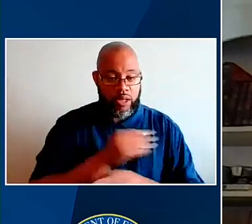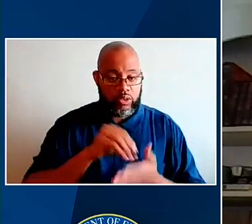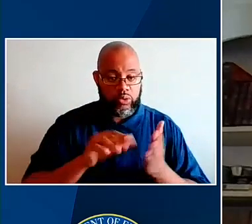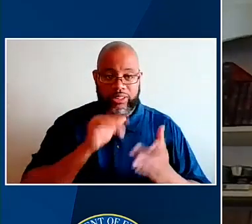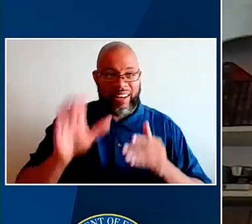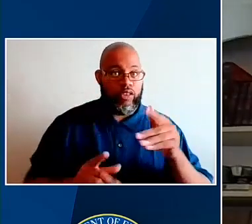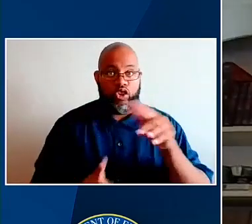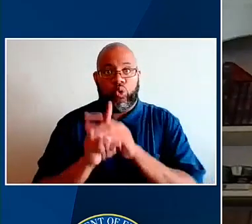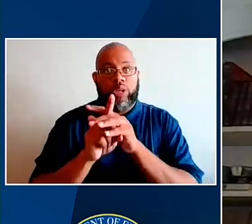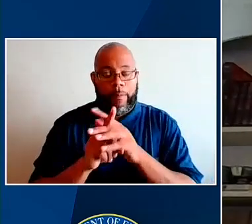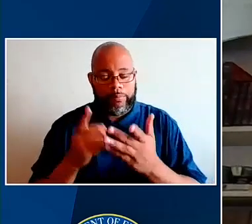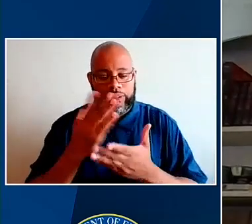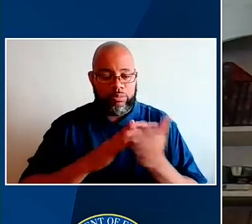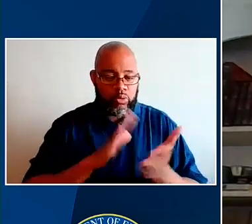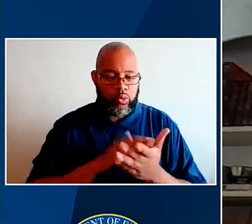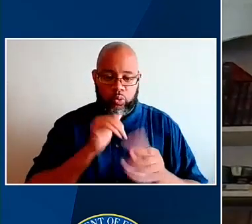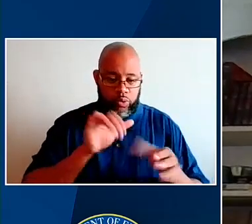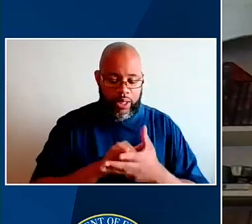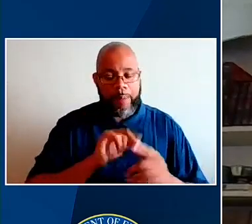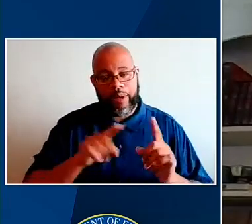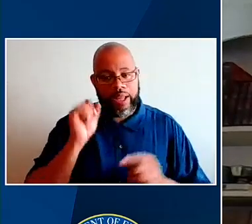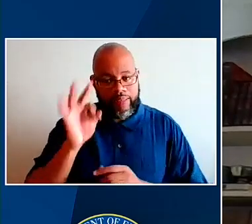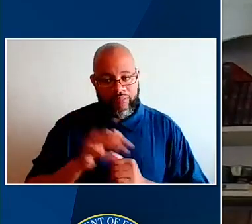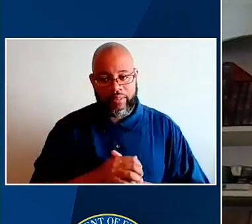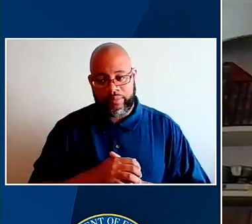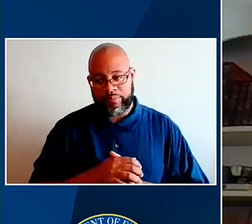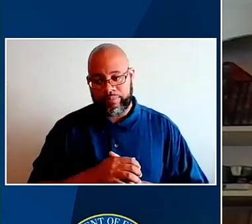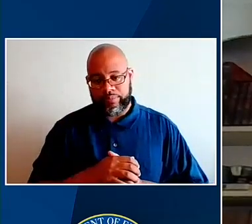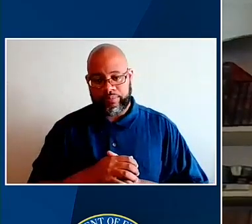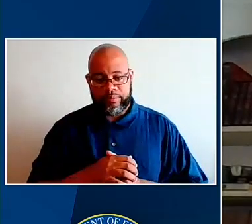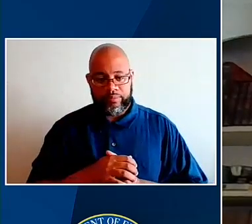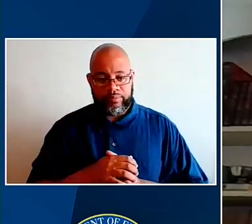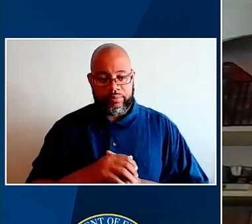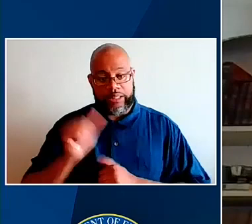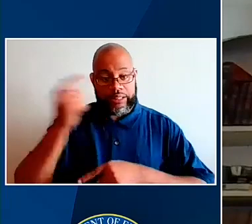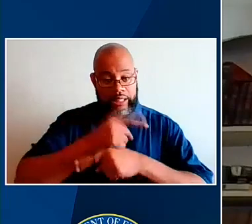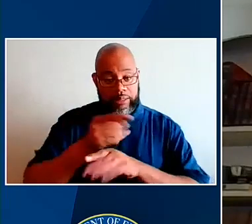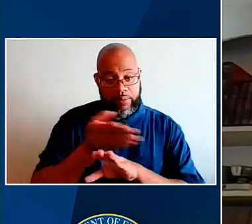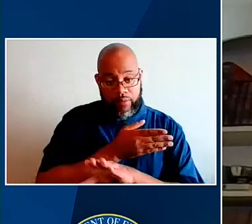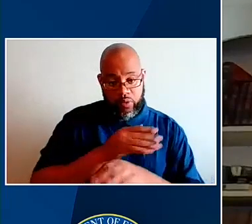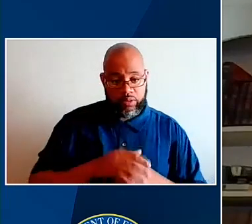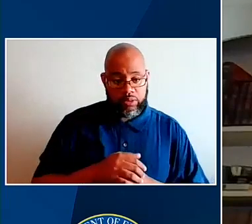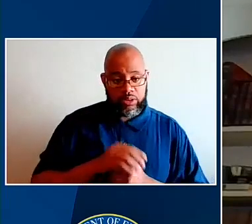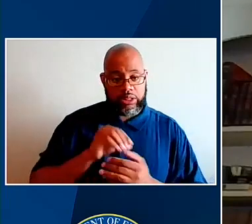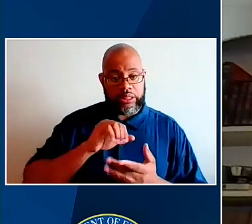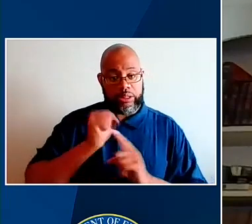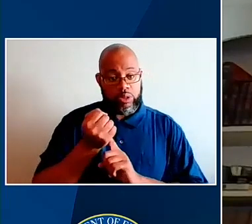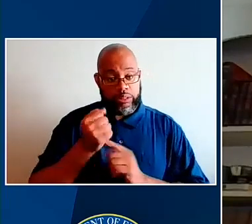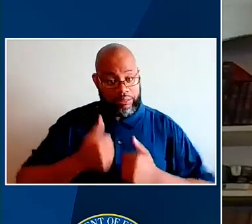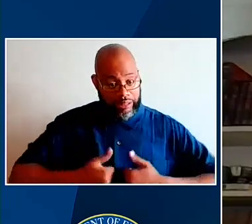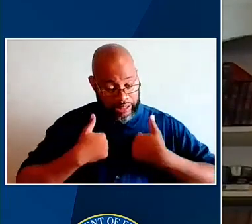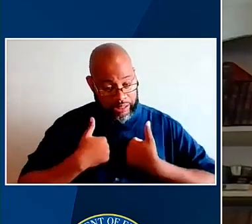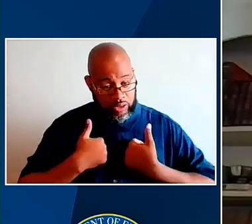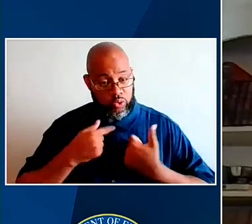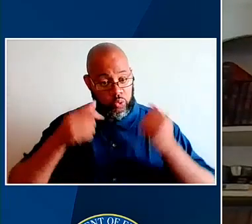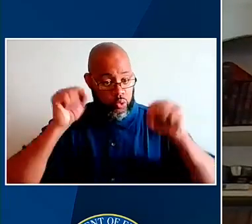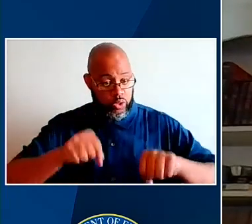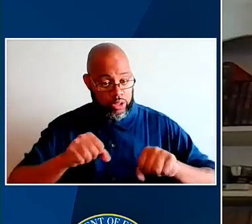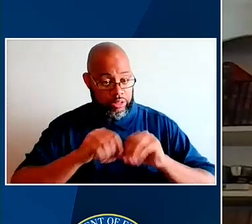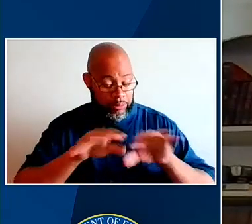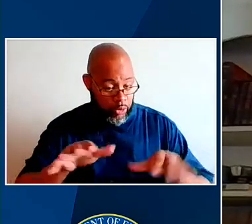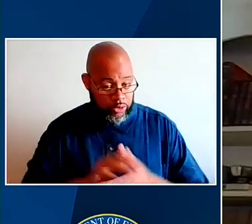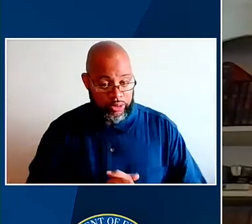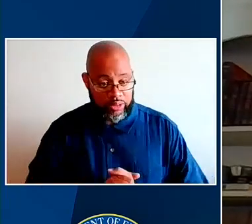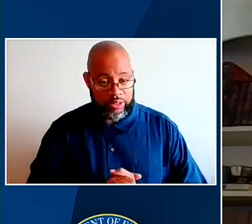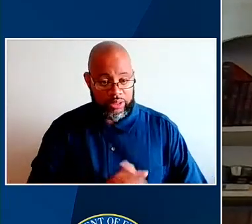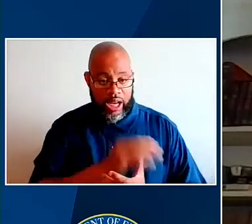shows up. So some schools don't do that. But if 10 days prior these situations existed, you could disperse.